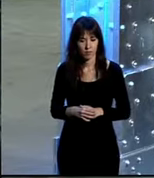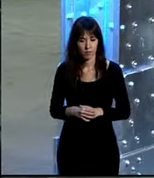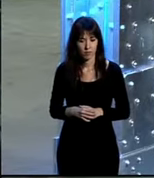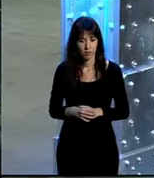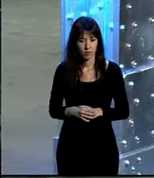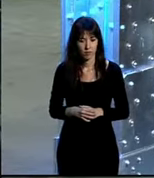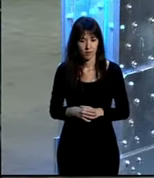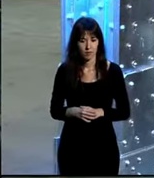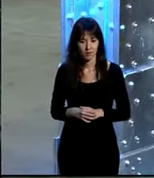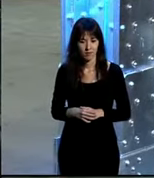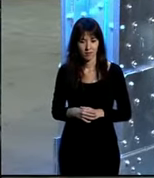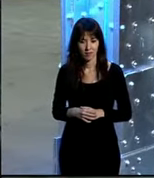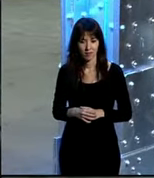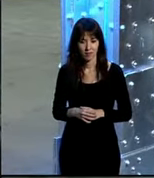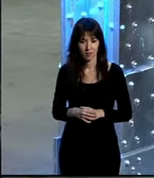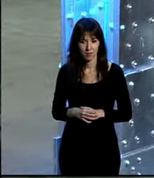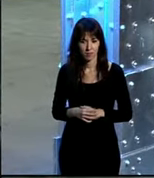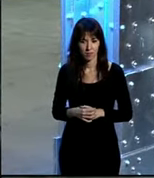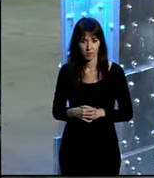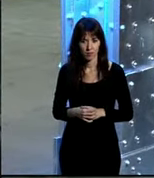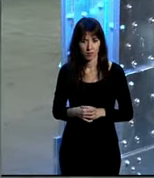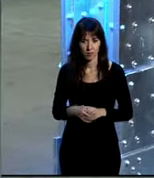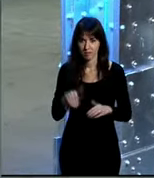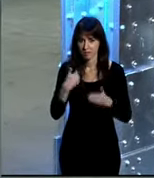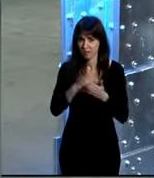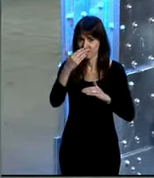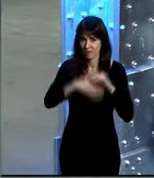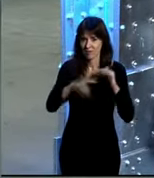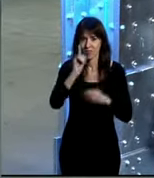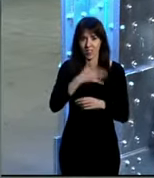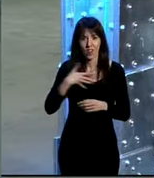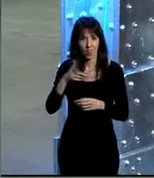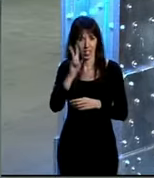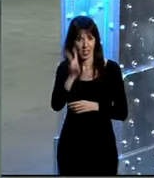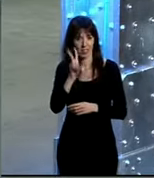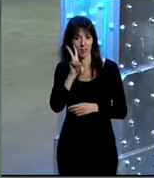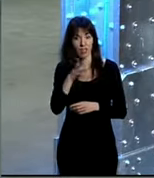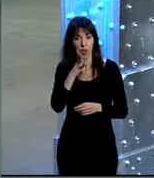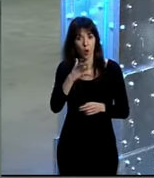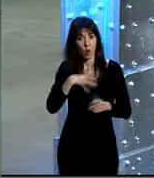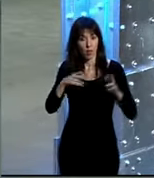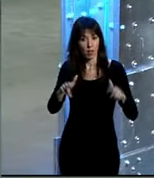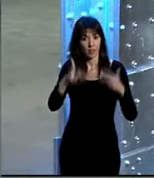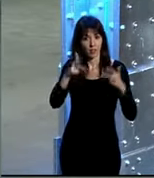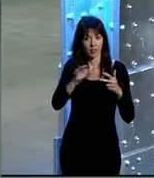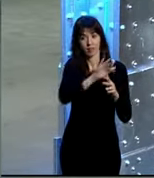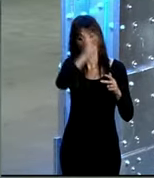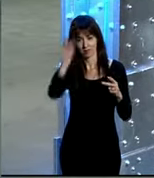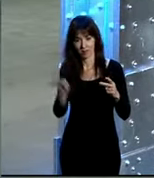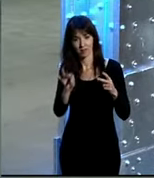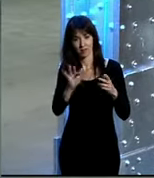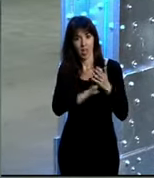really what it's about, the ability. I mean, it's green flying, right? Everything. Ya está ahí, solo quería hasta que saliese el dron. So that's it. I just wanted you